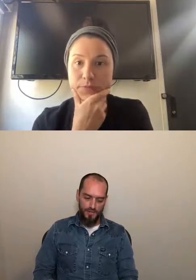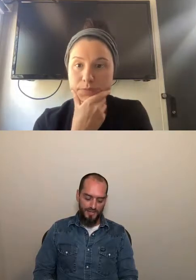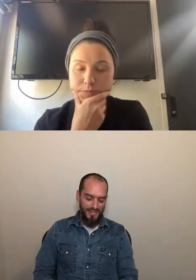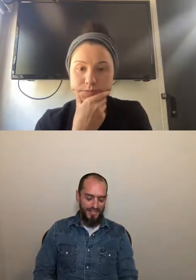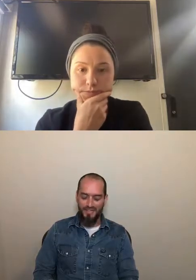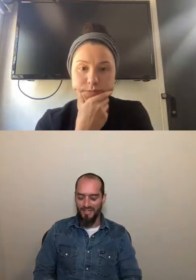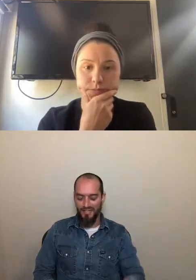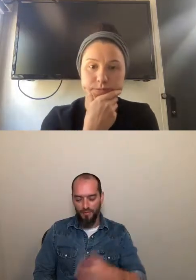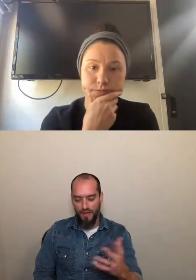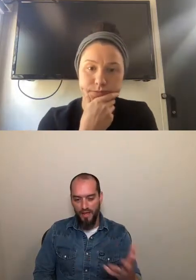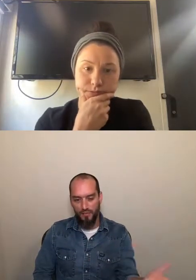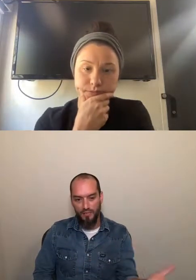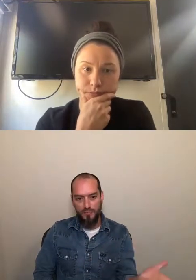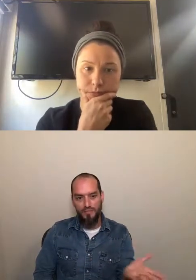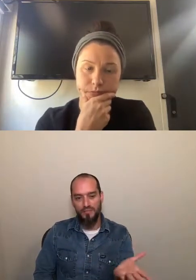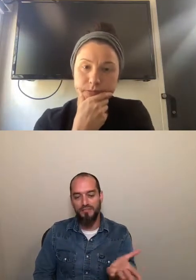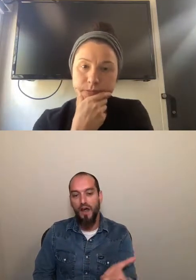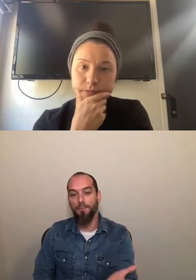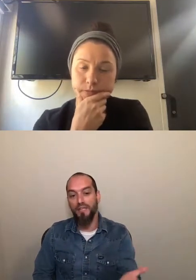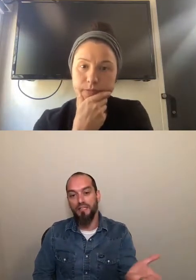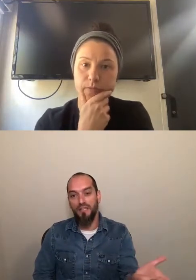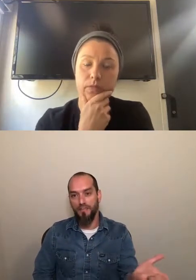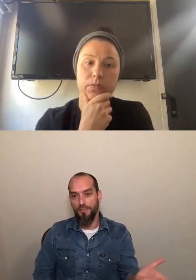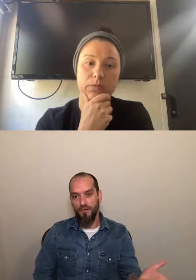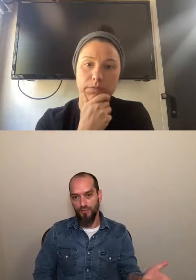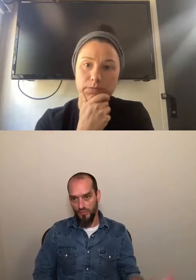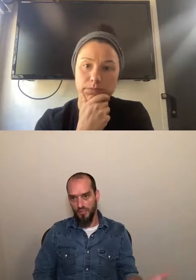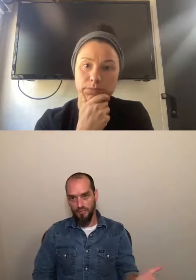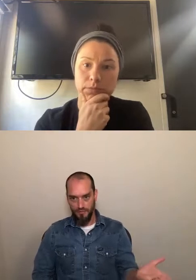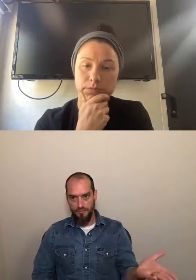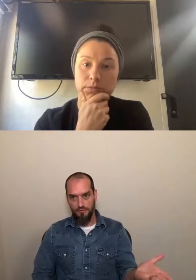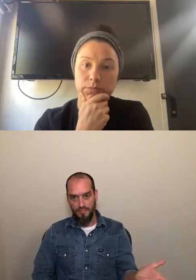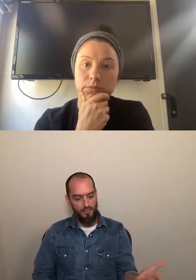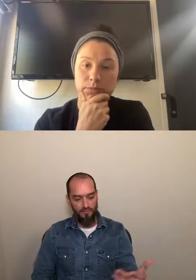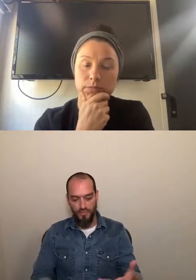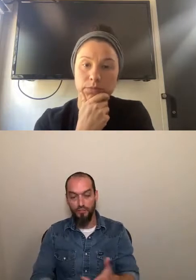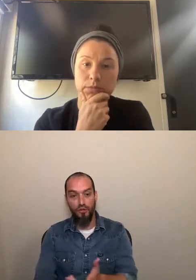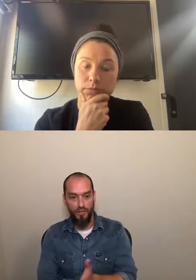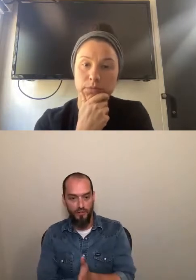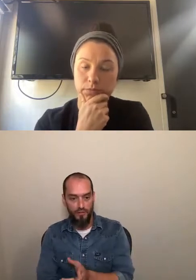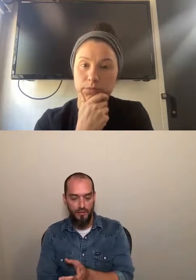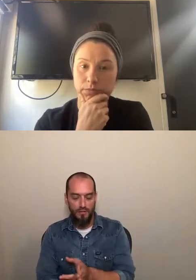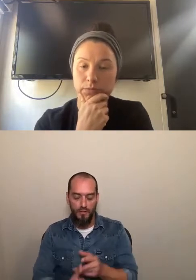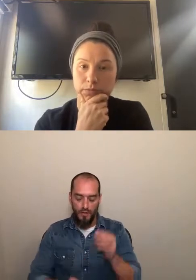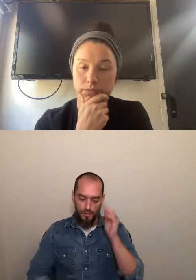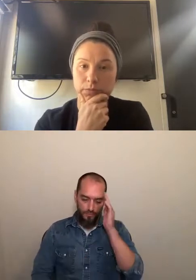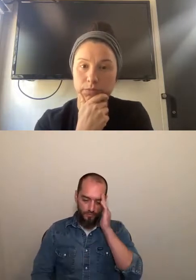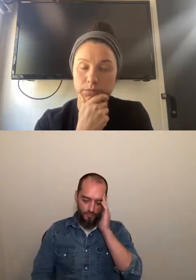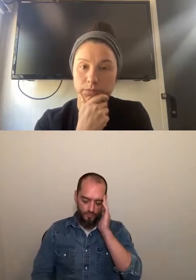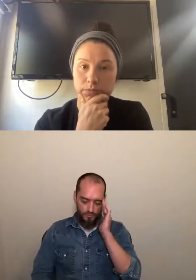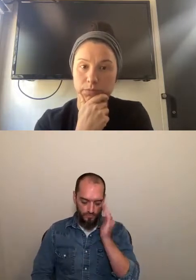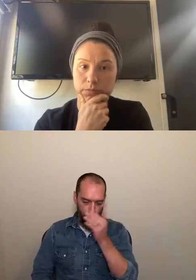I'm not going to say it's easy to get someone out of their lease because it's not me getting them out of their lease. They still have to get an attorney.